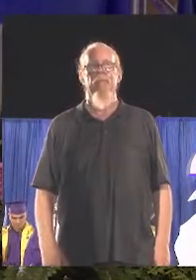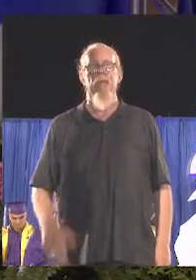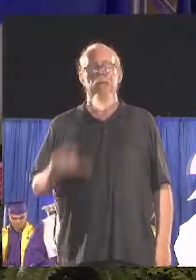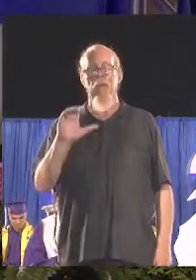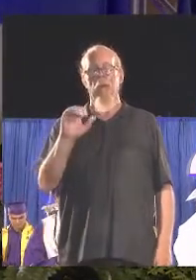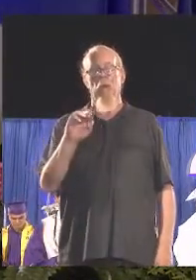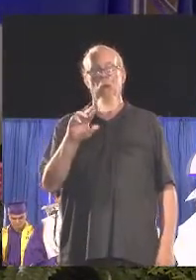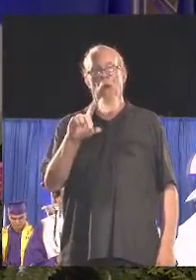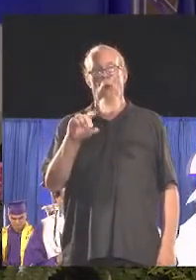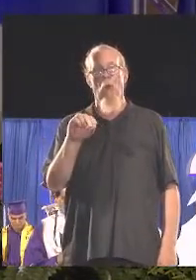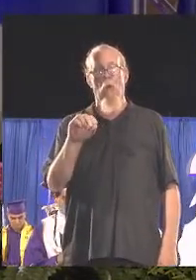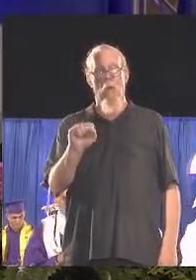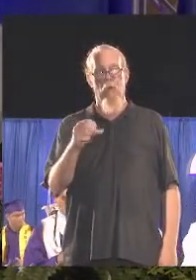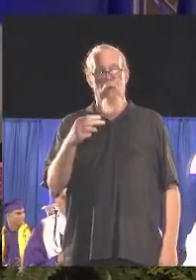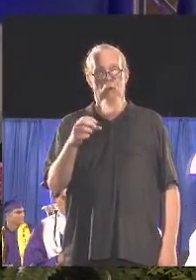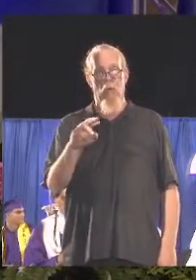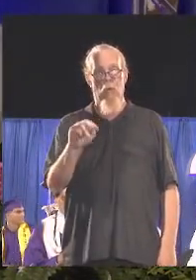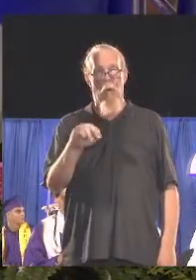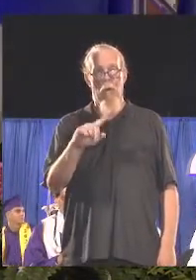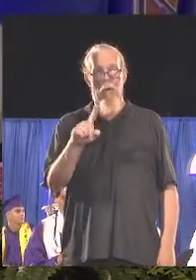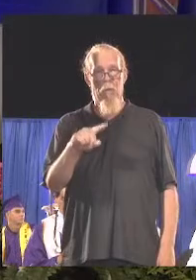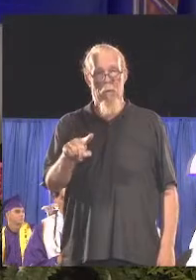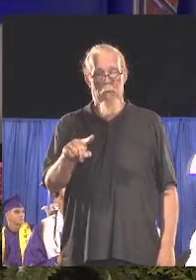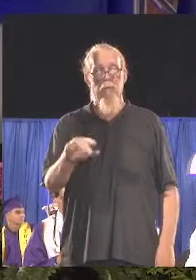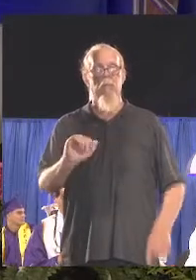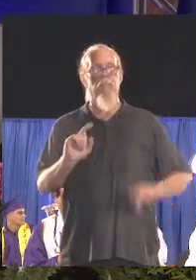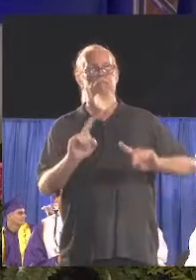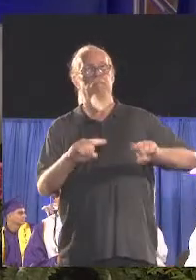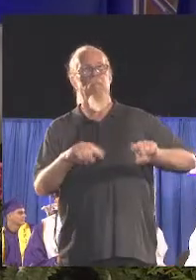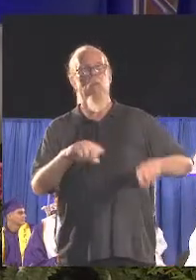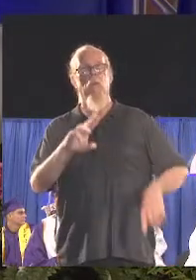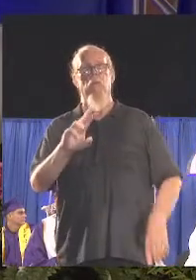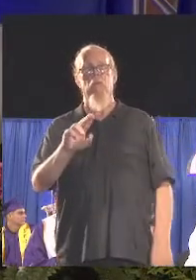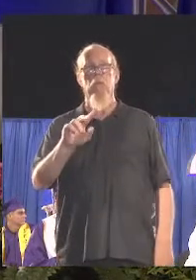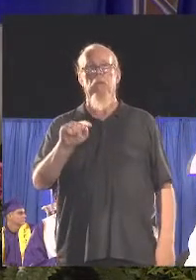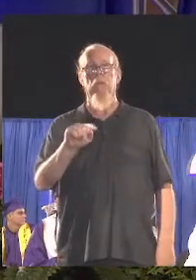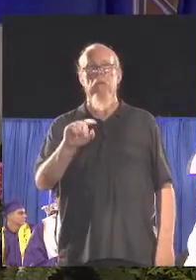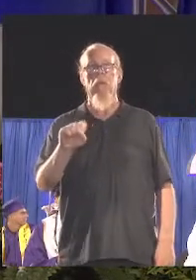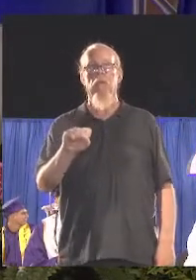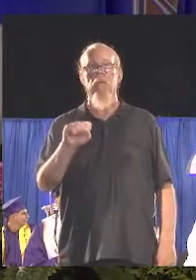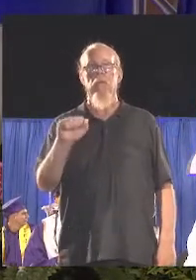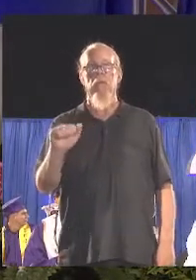Carlos V. Hernandez, University of Texas, San Antonio.